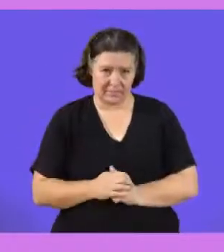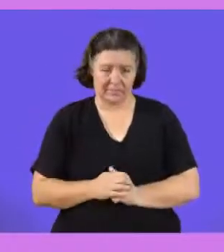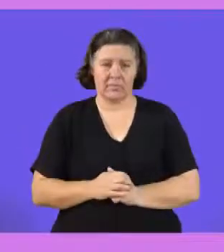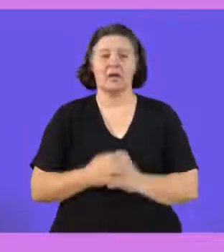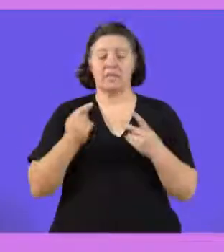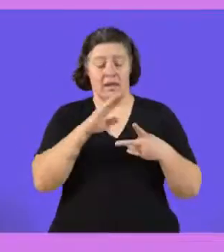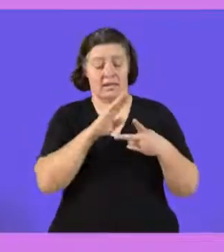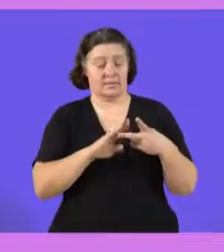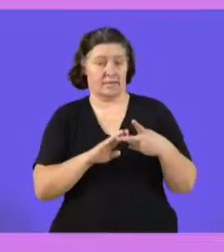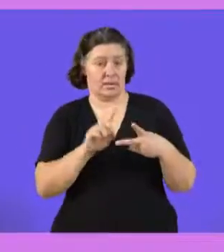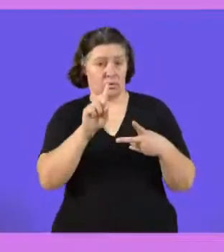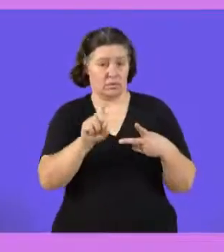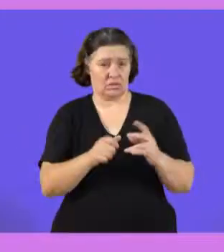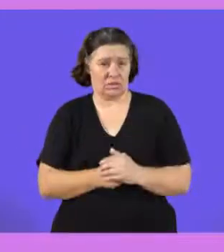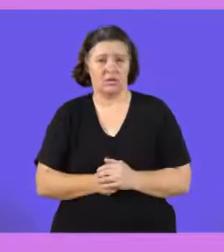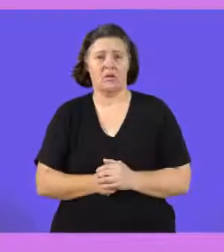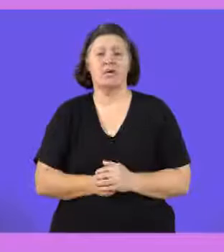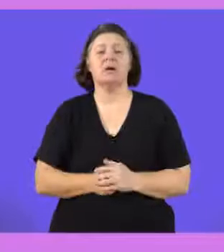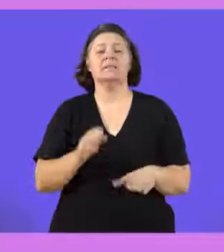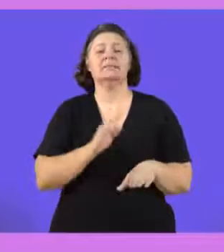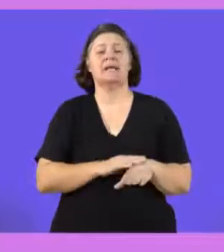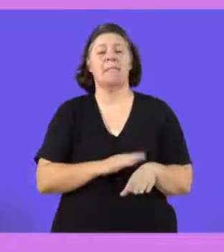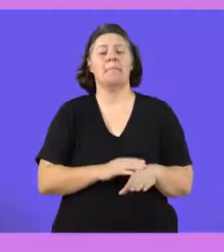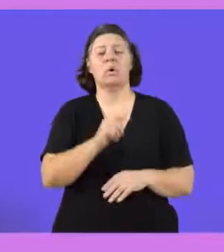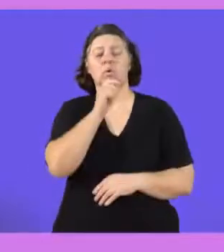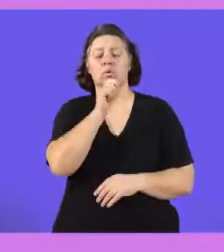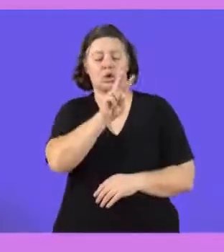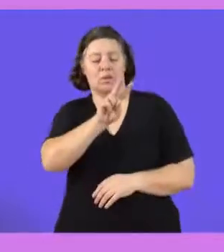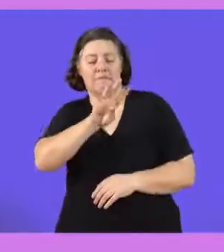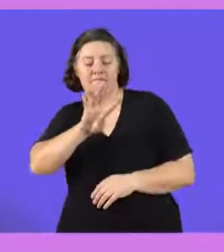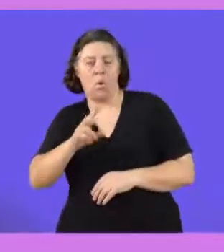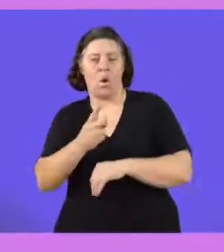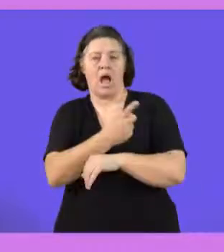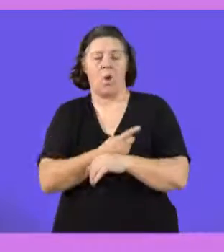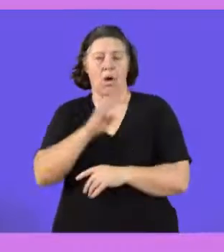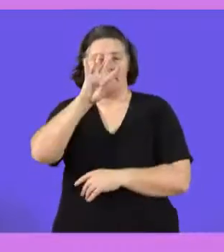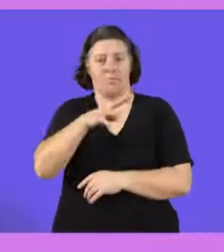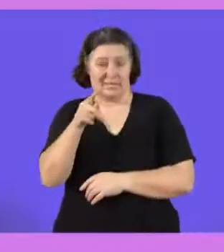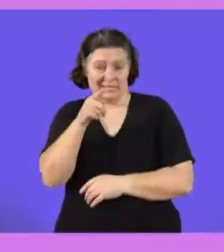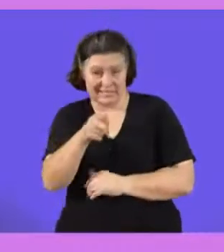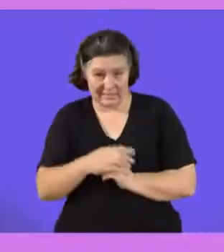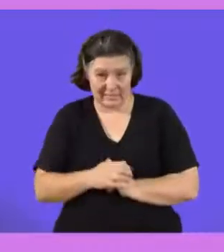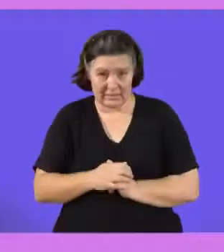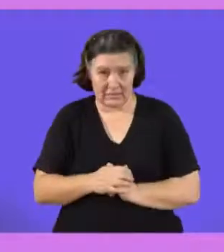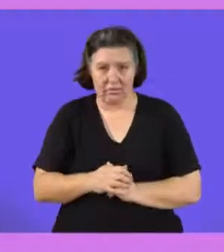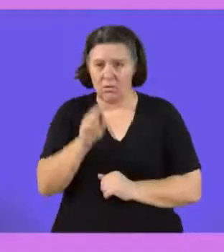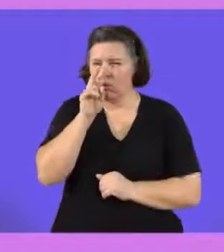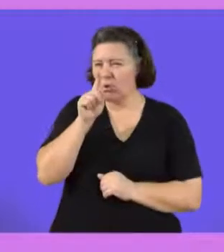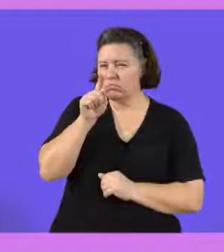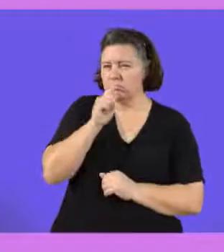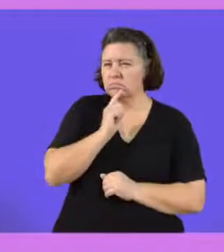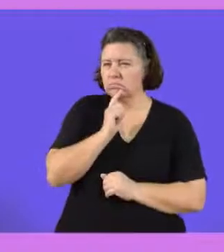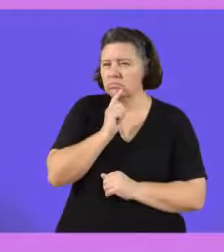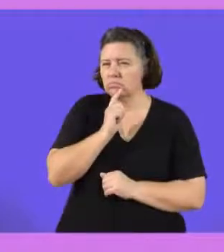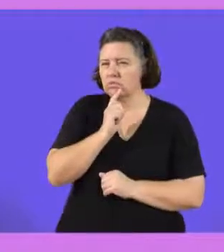display. All right, and then the second question, write down the time using the 24-hour format. Now, right, so if